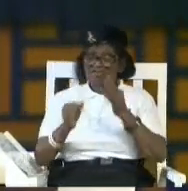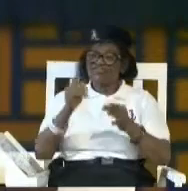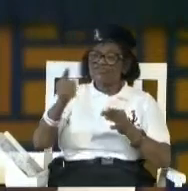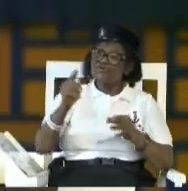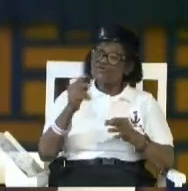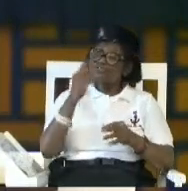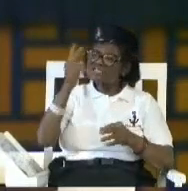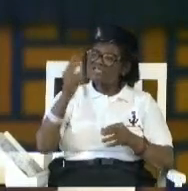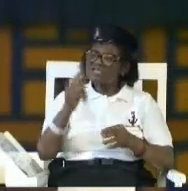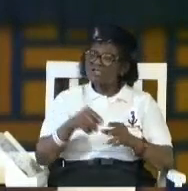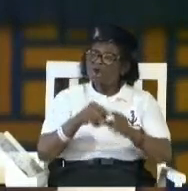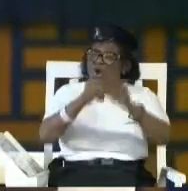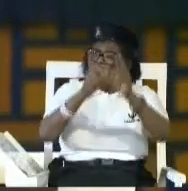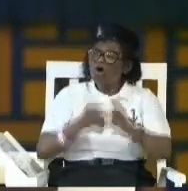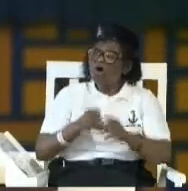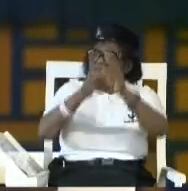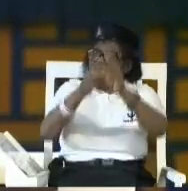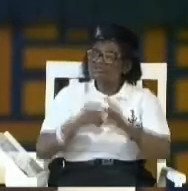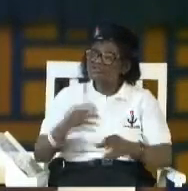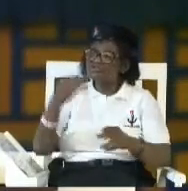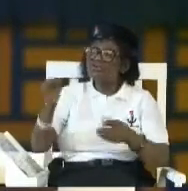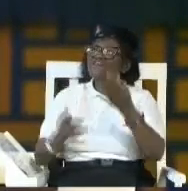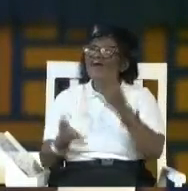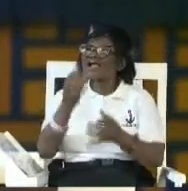fire, chariots of fire."